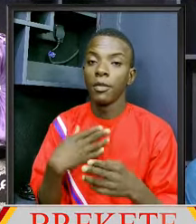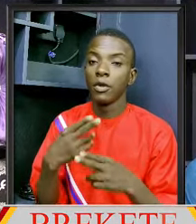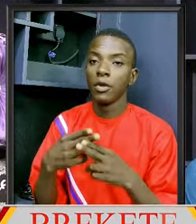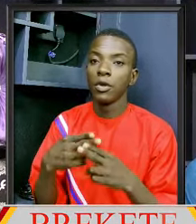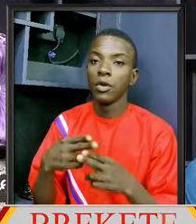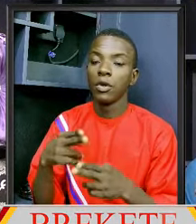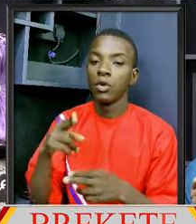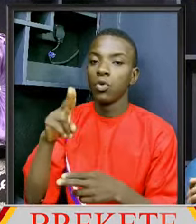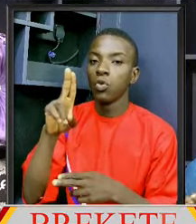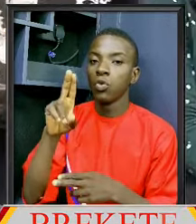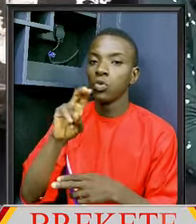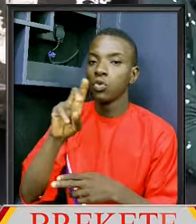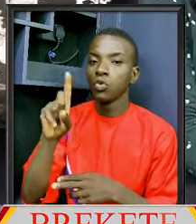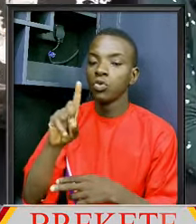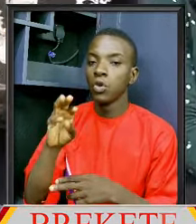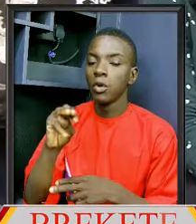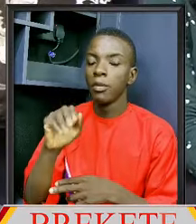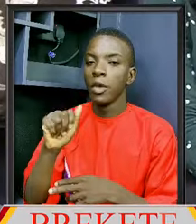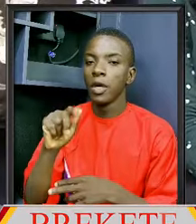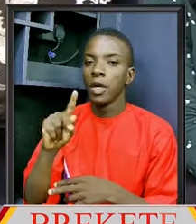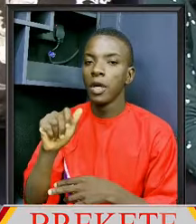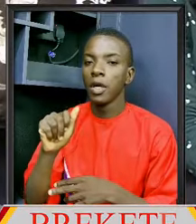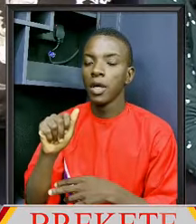again is Uzo Amaka Anoke.